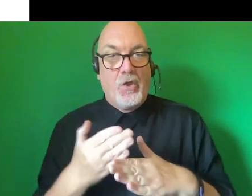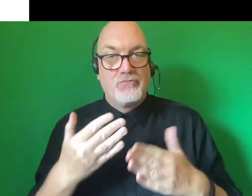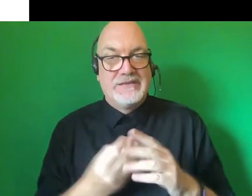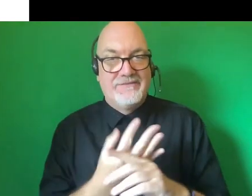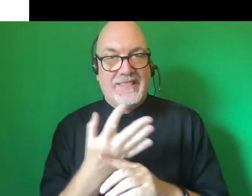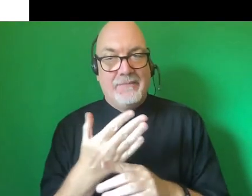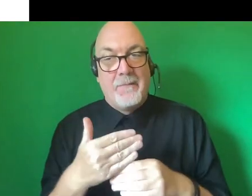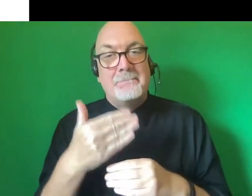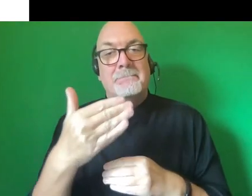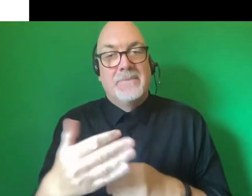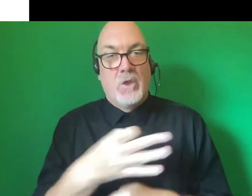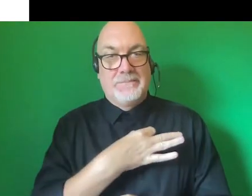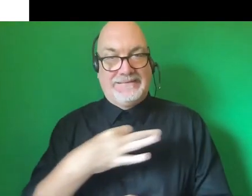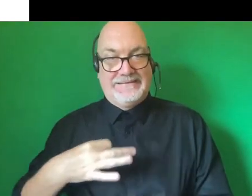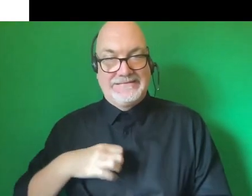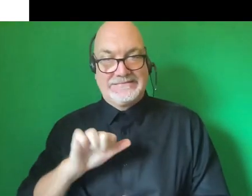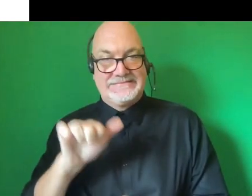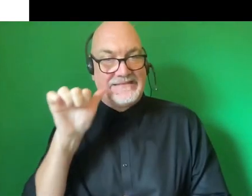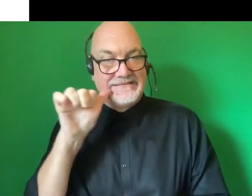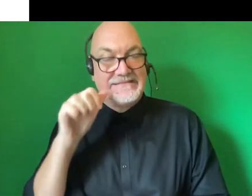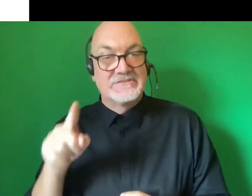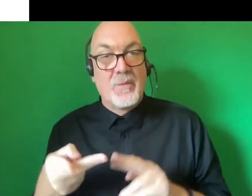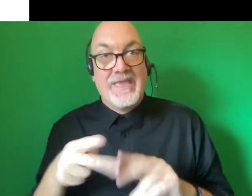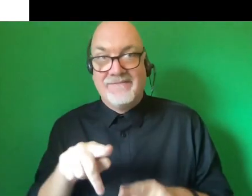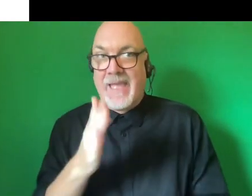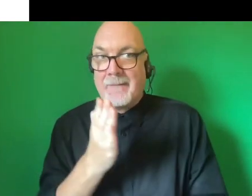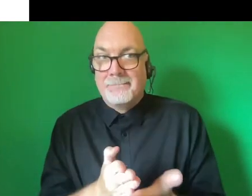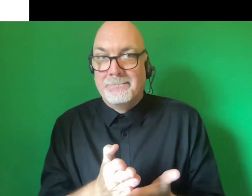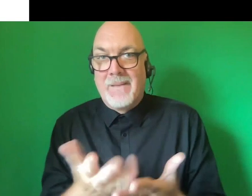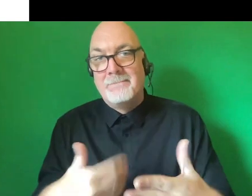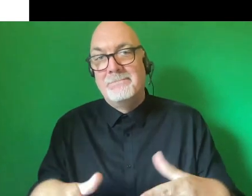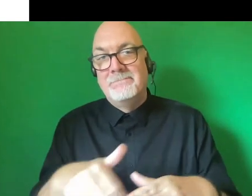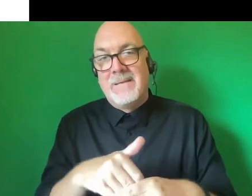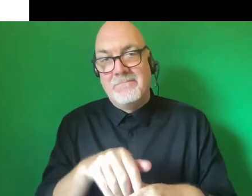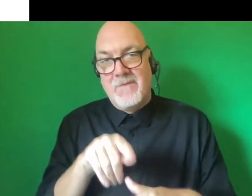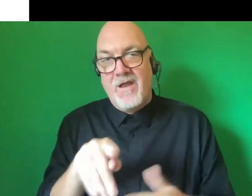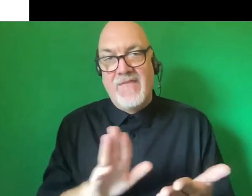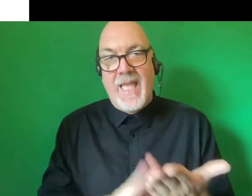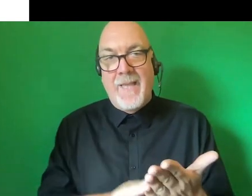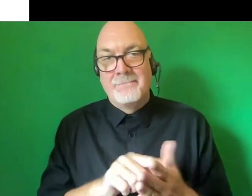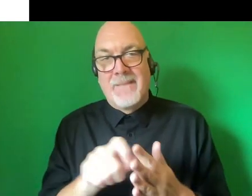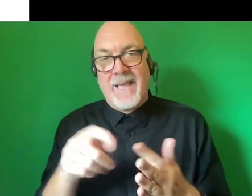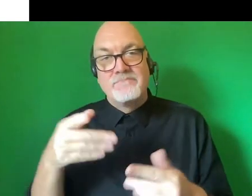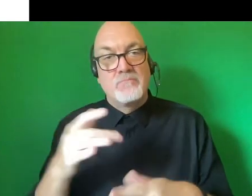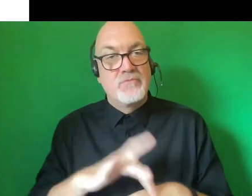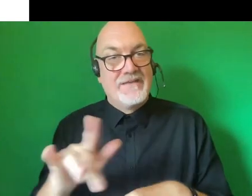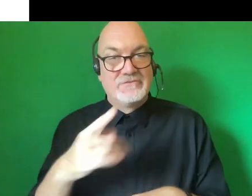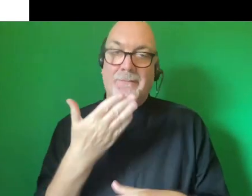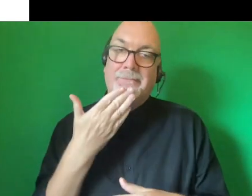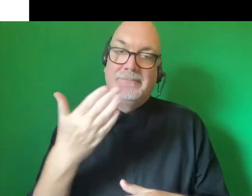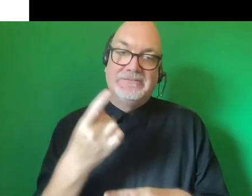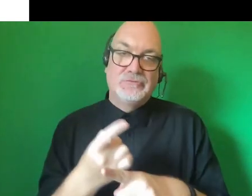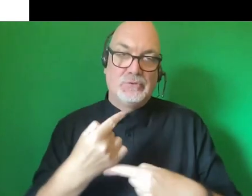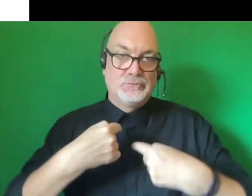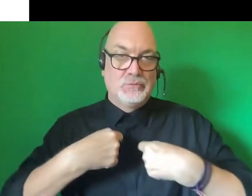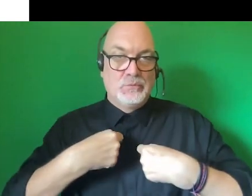career development beyond medics and dentists. So if you are a member of the MMAT professions, please do come and talk to